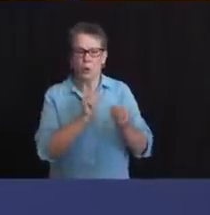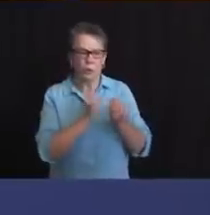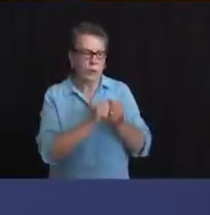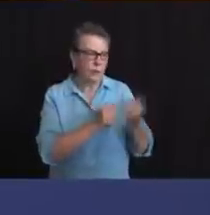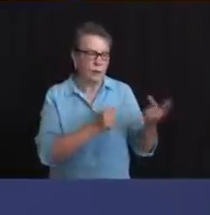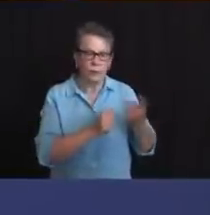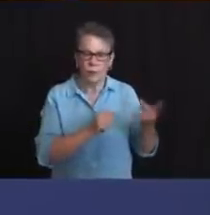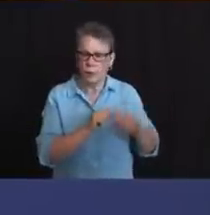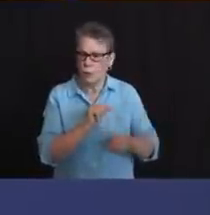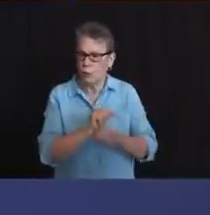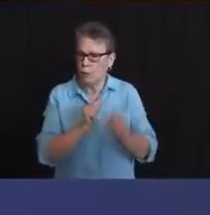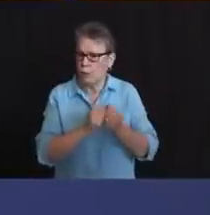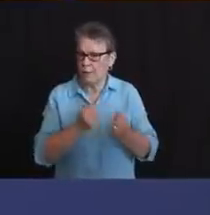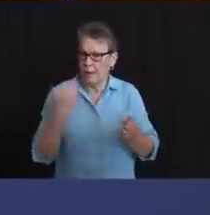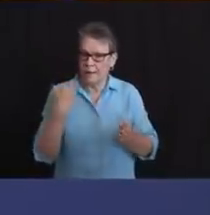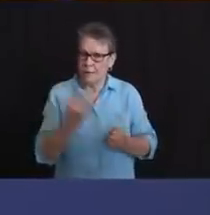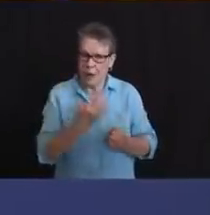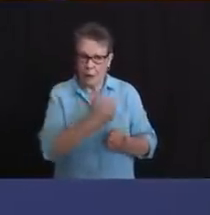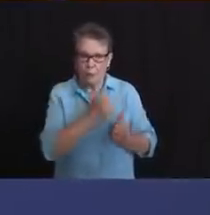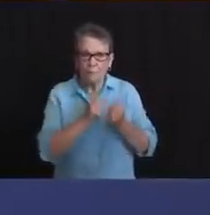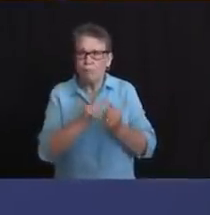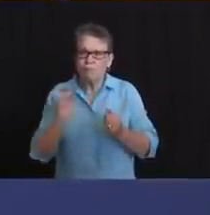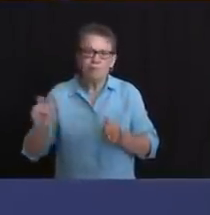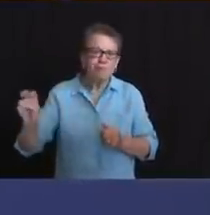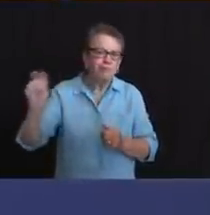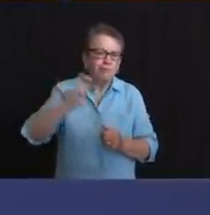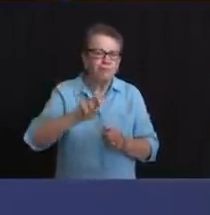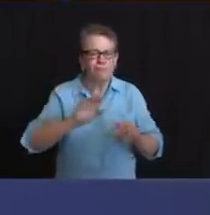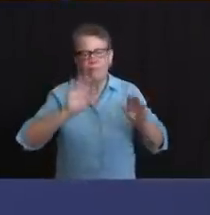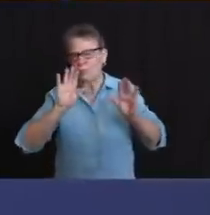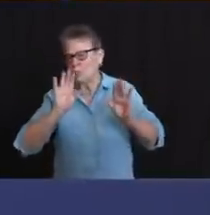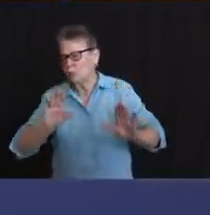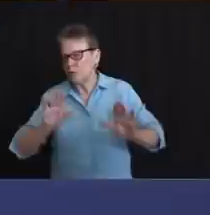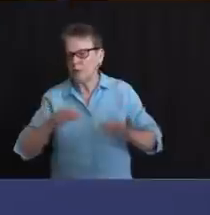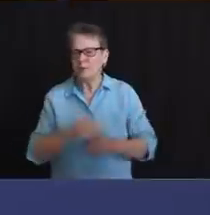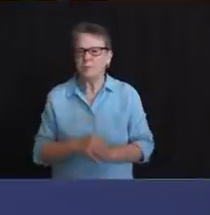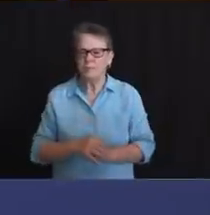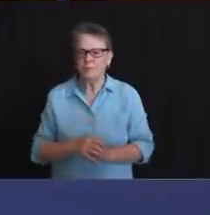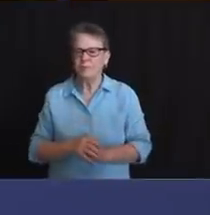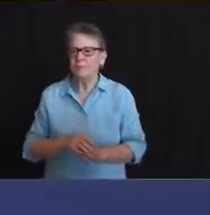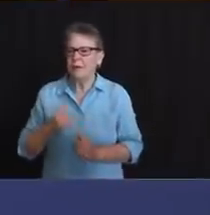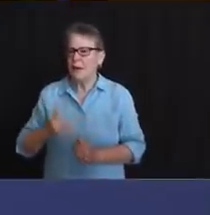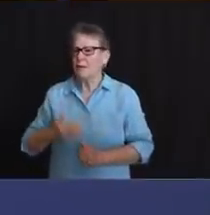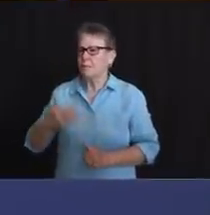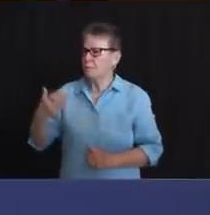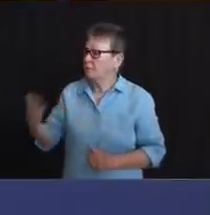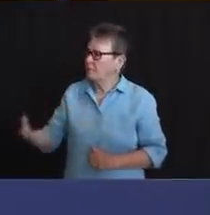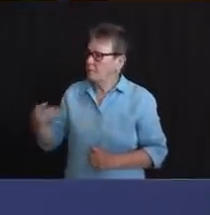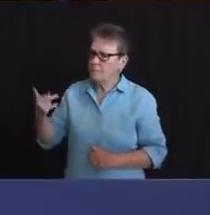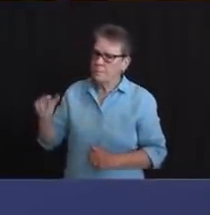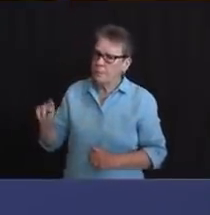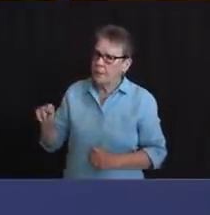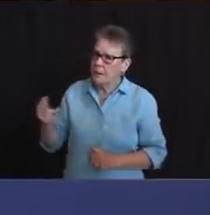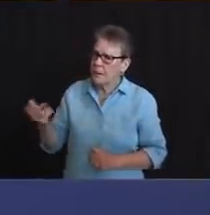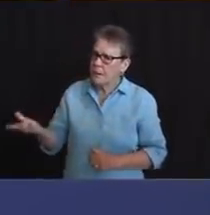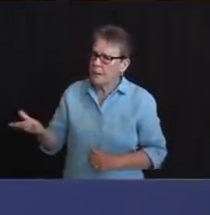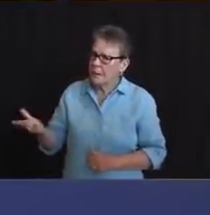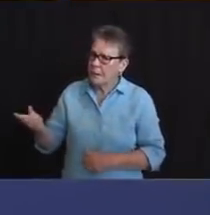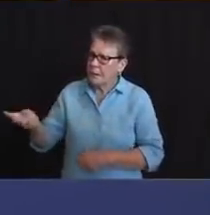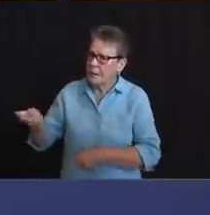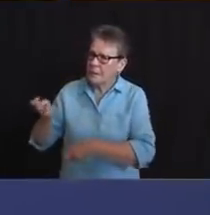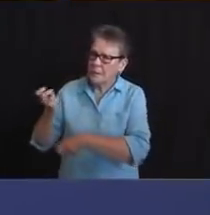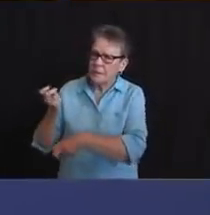setup, so thank you for that. Pat, again, we had a tough start to the day, a tough